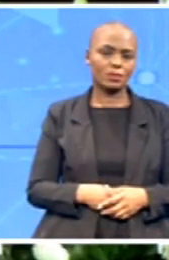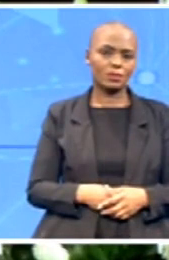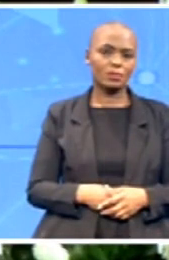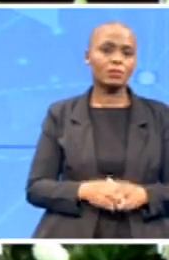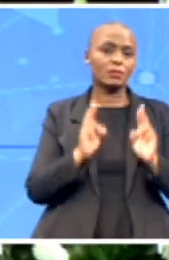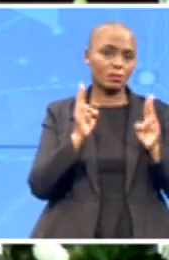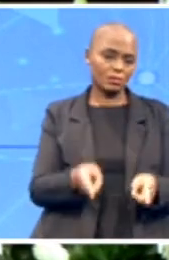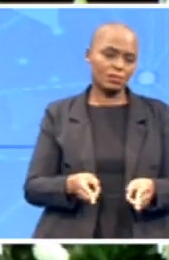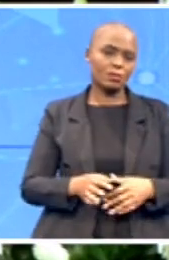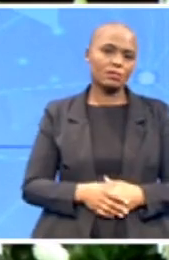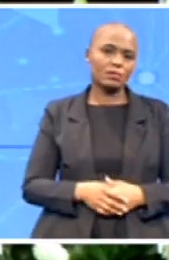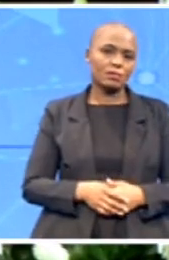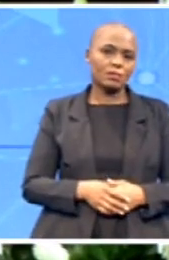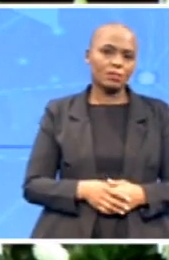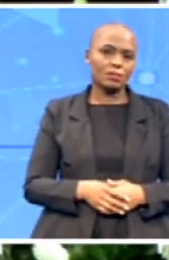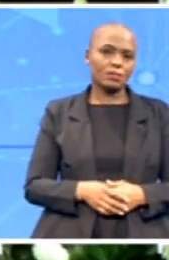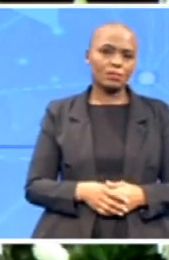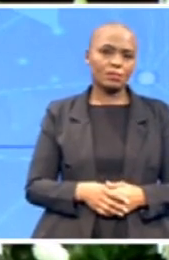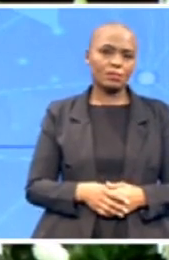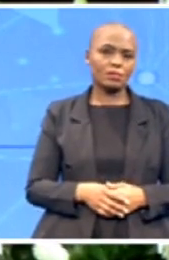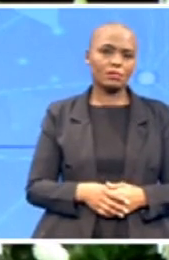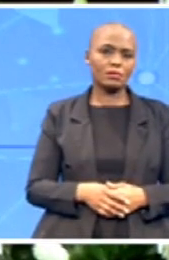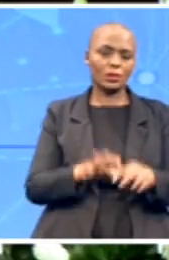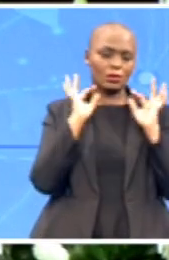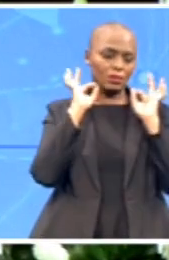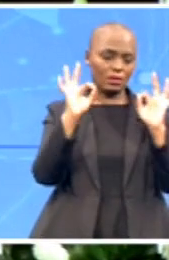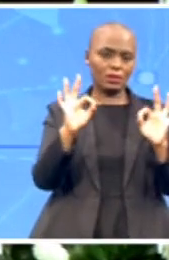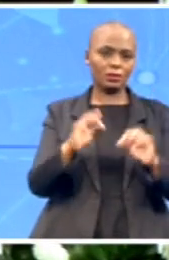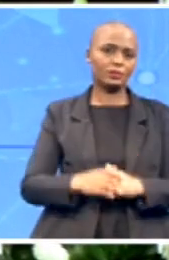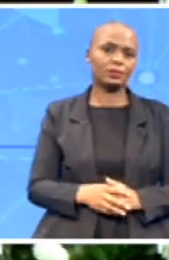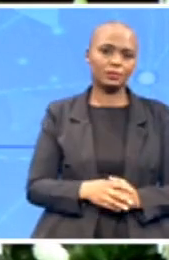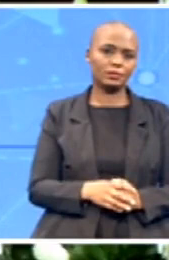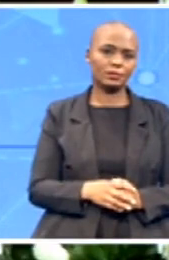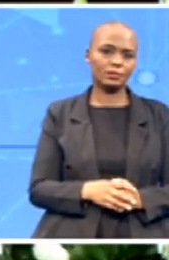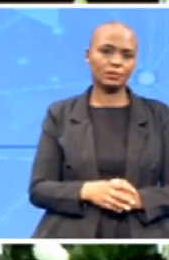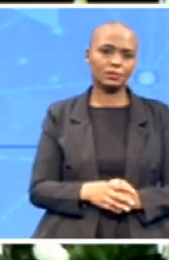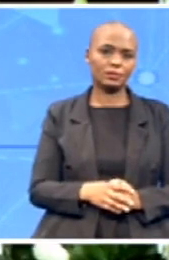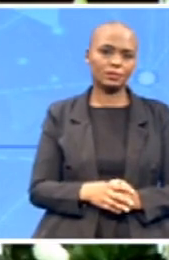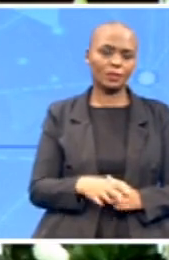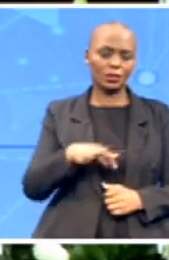It's well. With our soul. It is well.